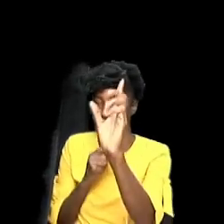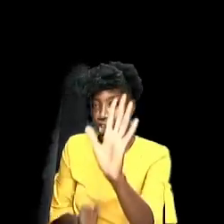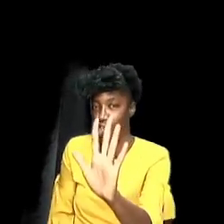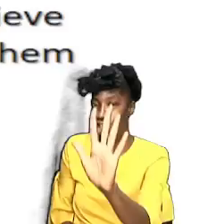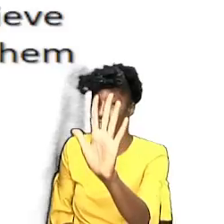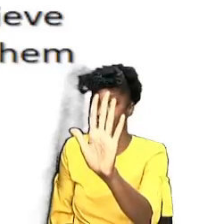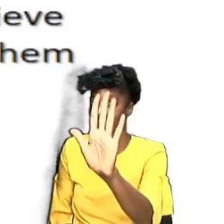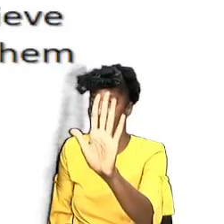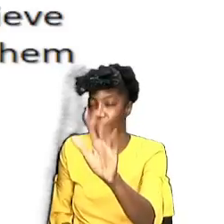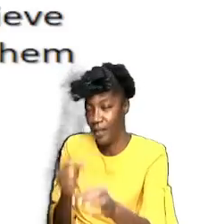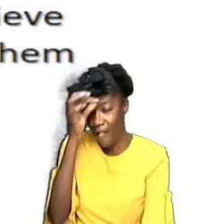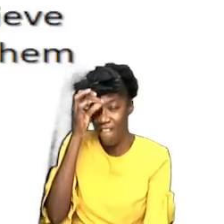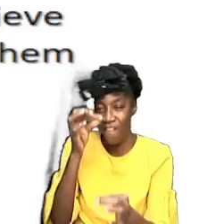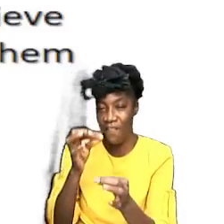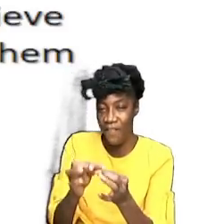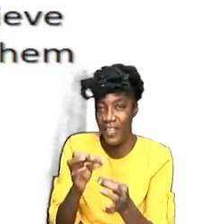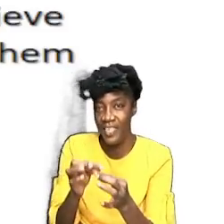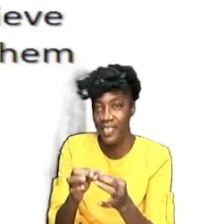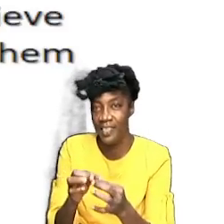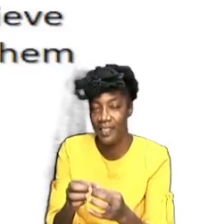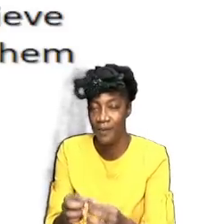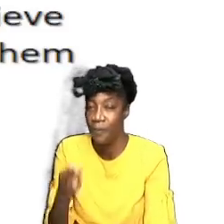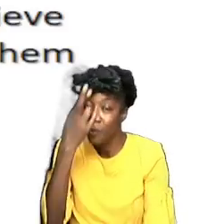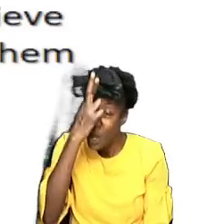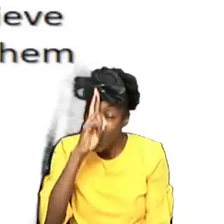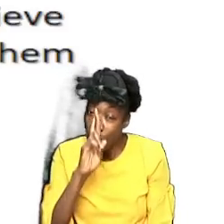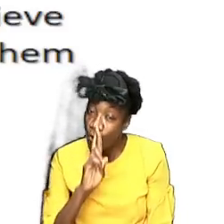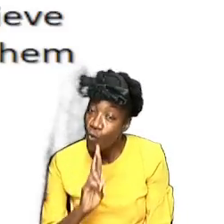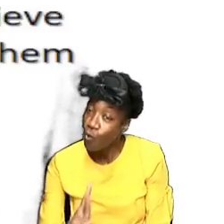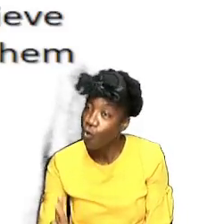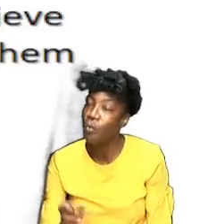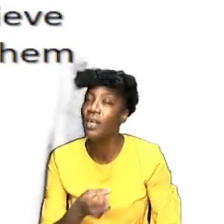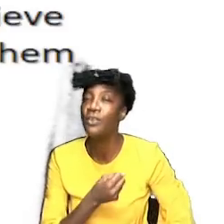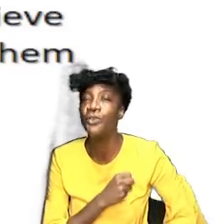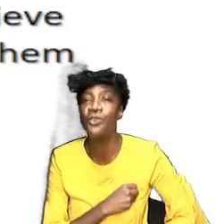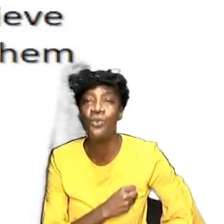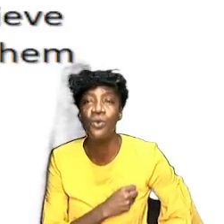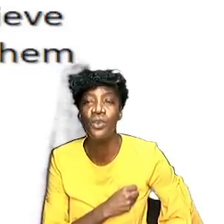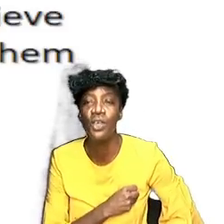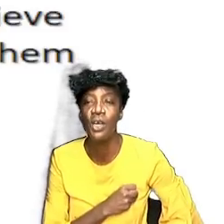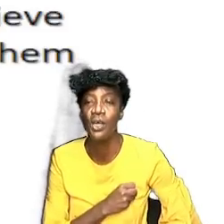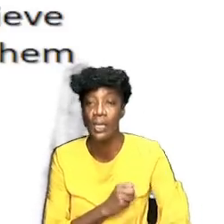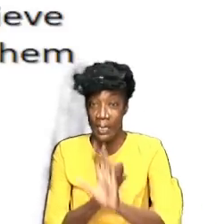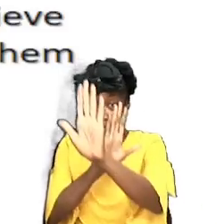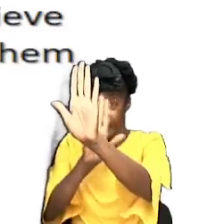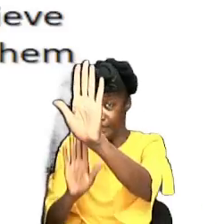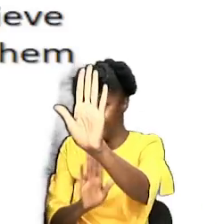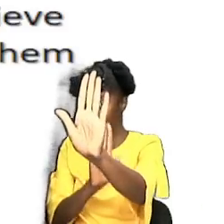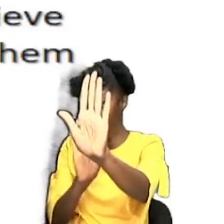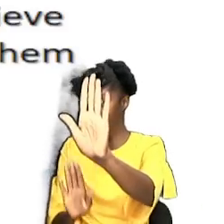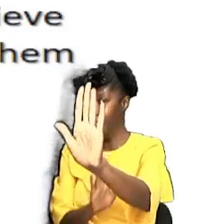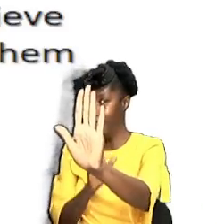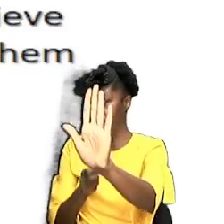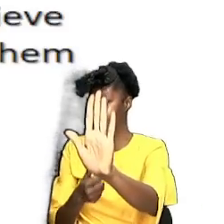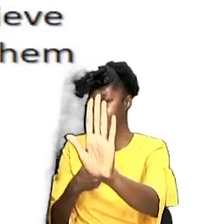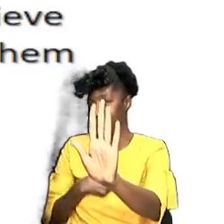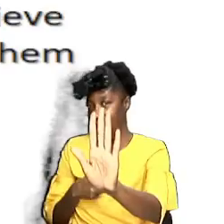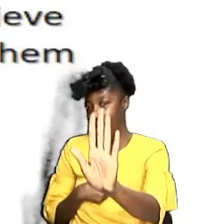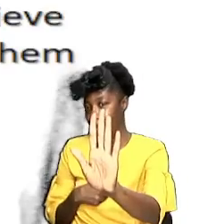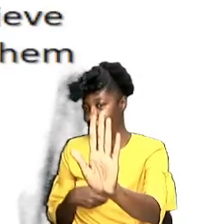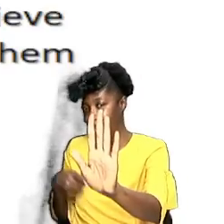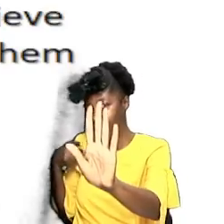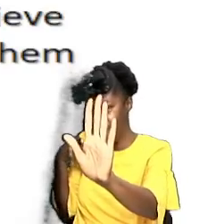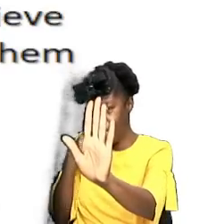faith. Now, the Roman soldier would defend himself against the arrows and the spears